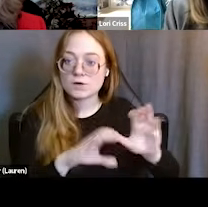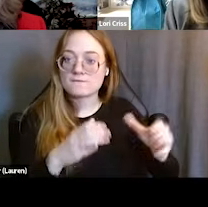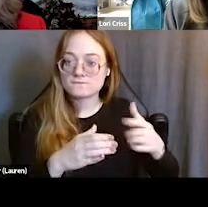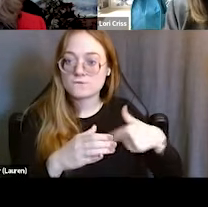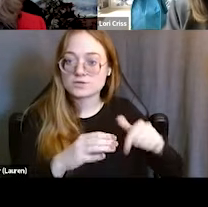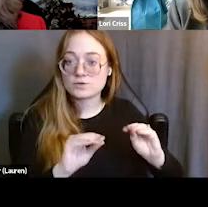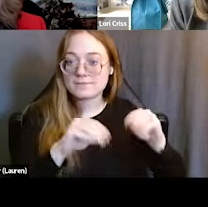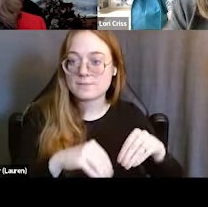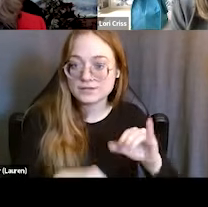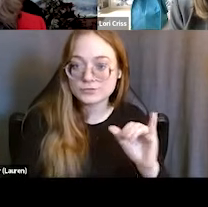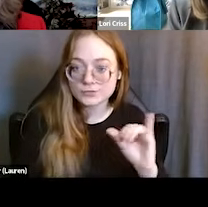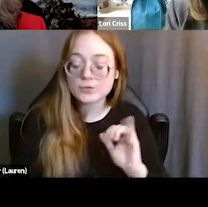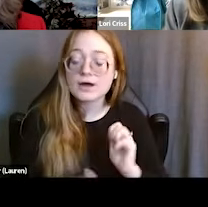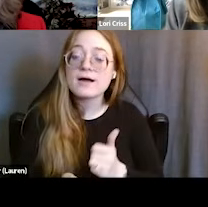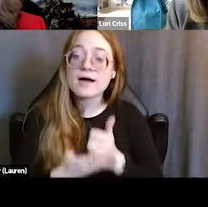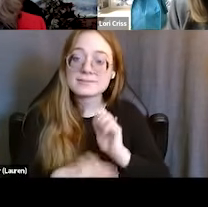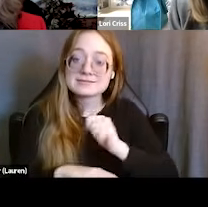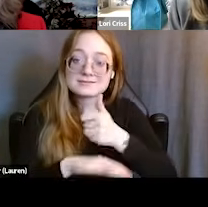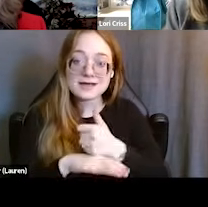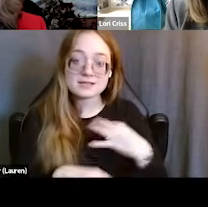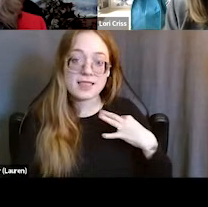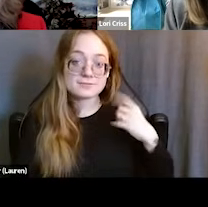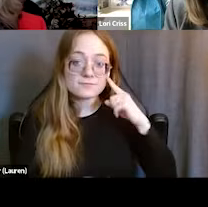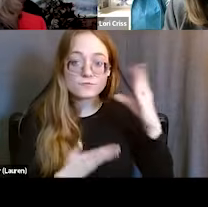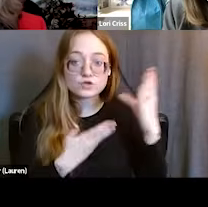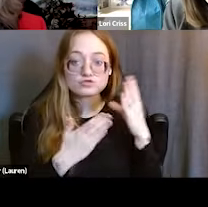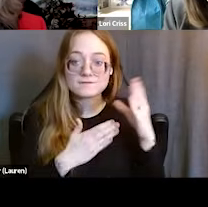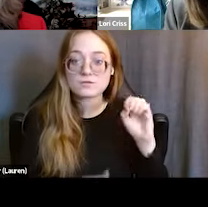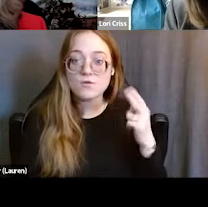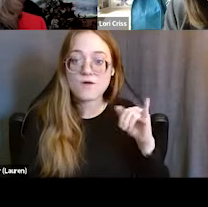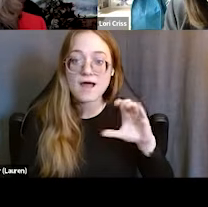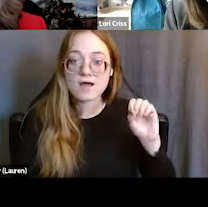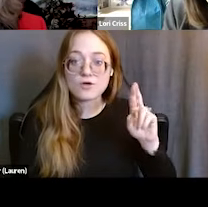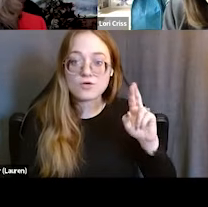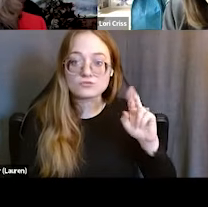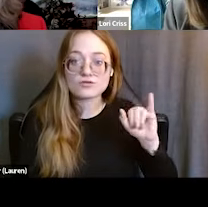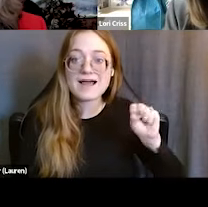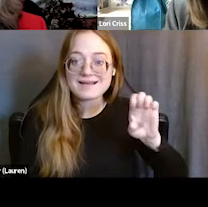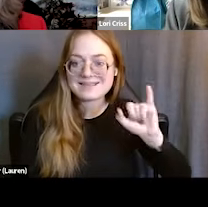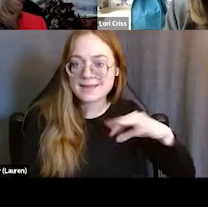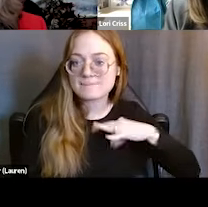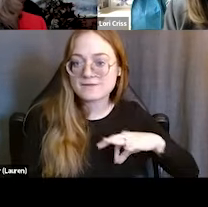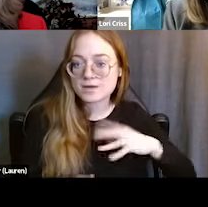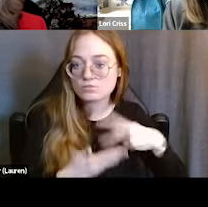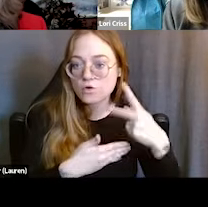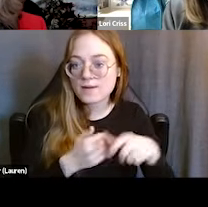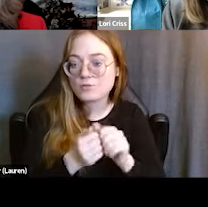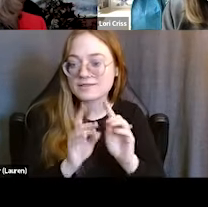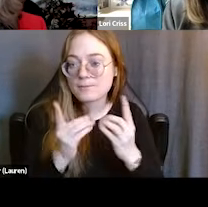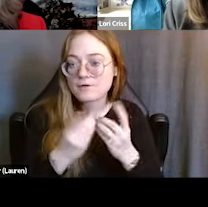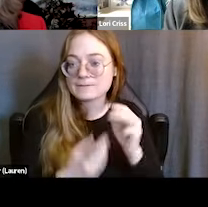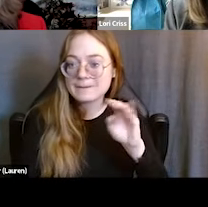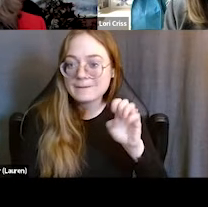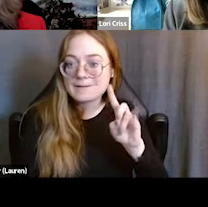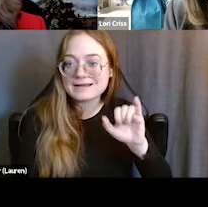to establish eligibility for services in Ohio RISE, that benefit program with the Department of Medicaid.